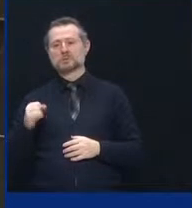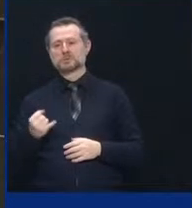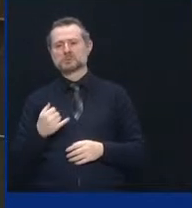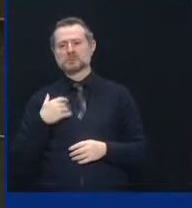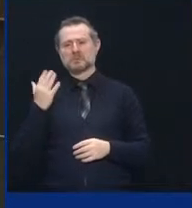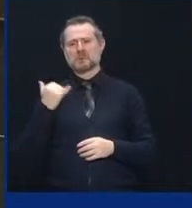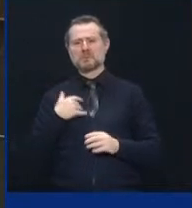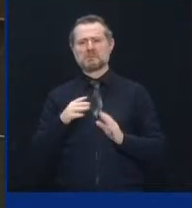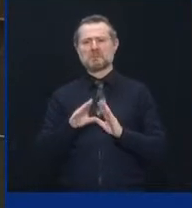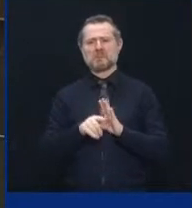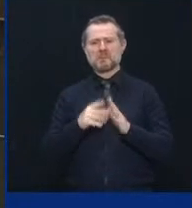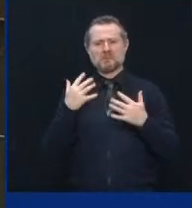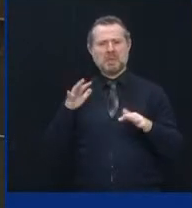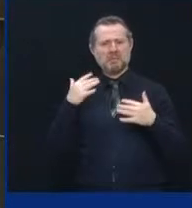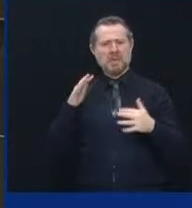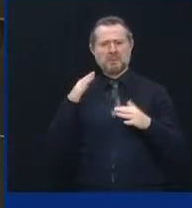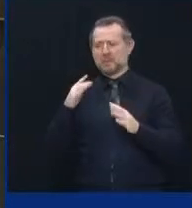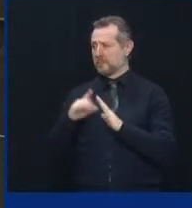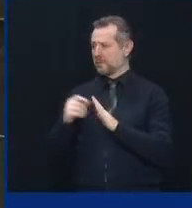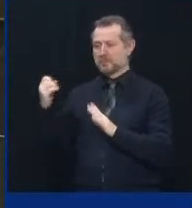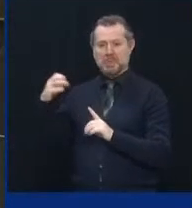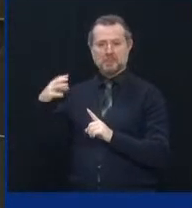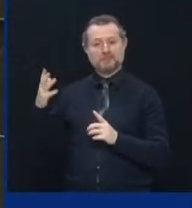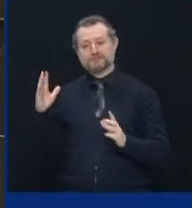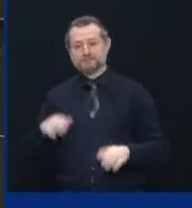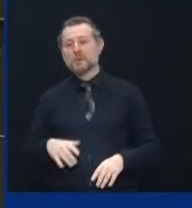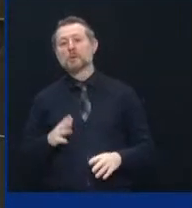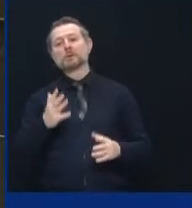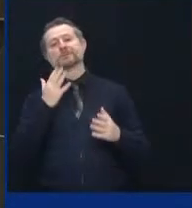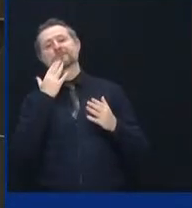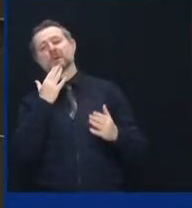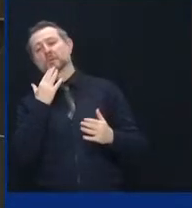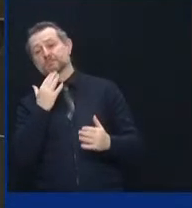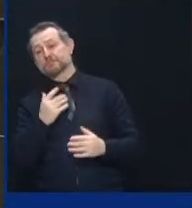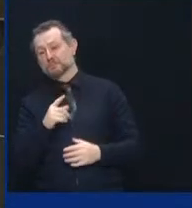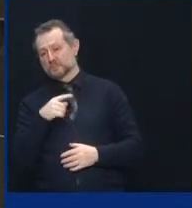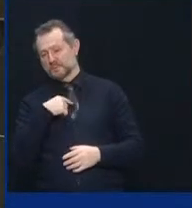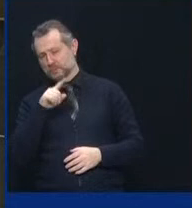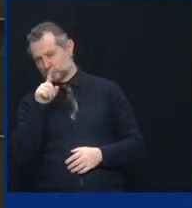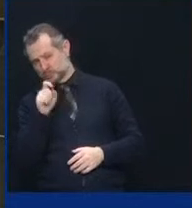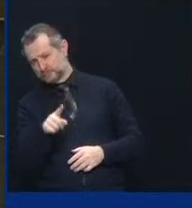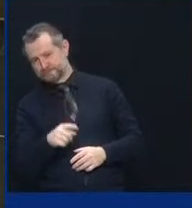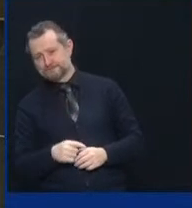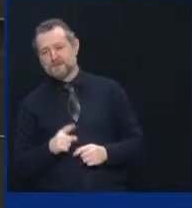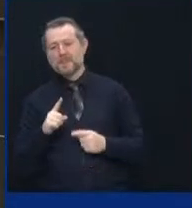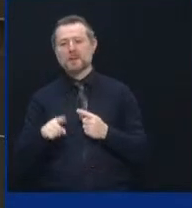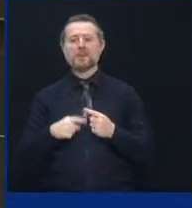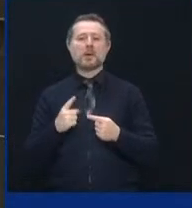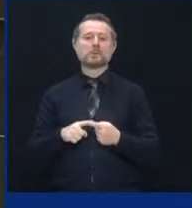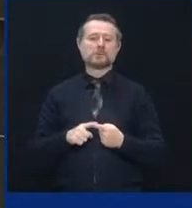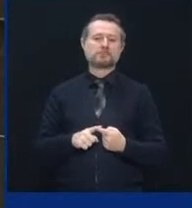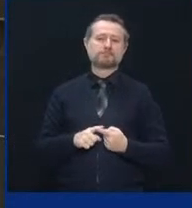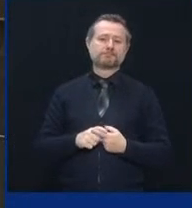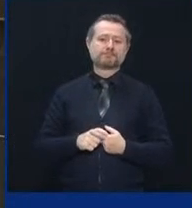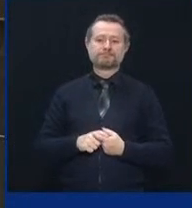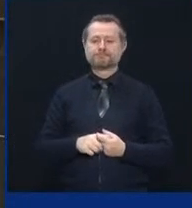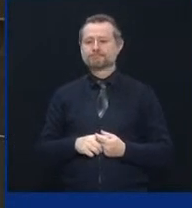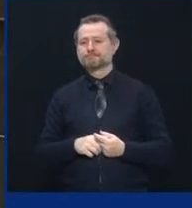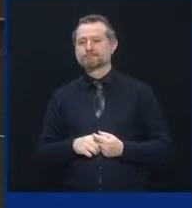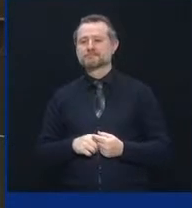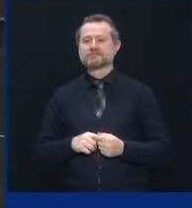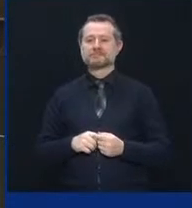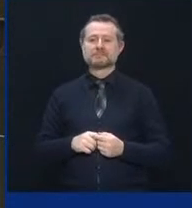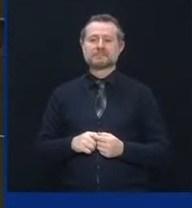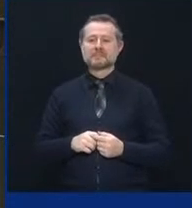that? Hello. This is a question about the variants and the concern about Right. one of them taking hold in the state. Yep. Are you confident that